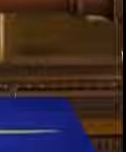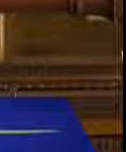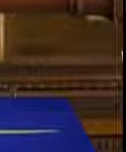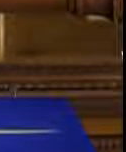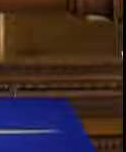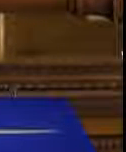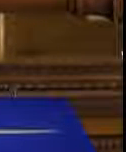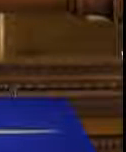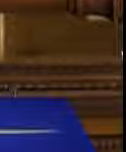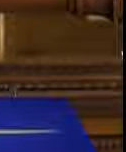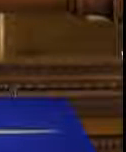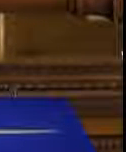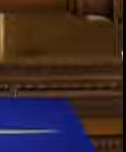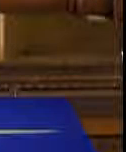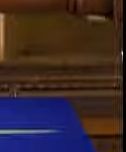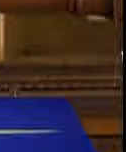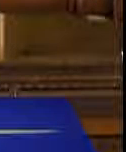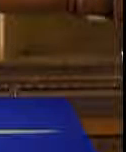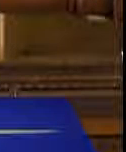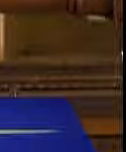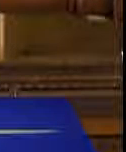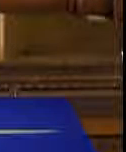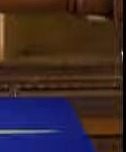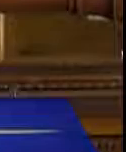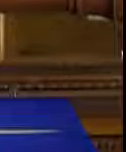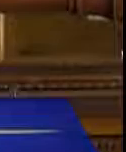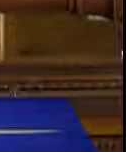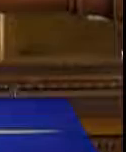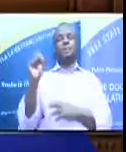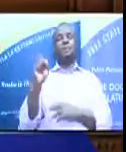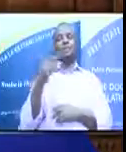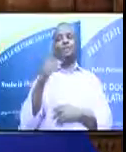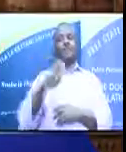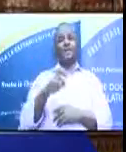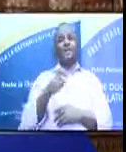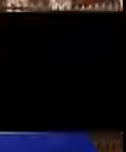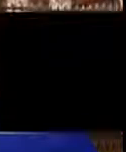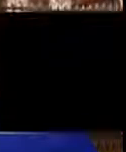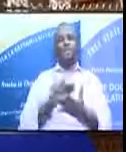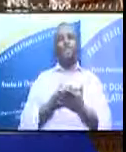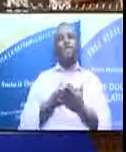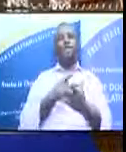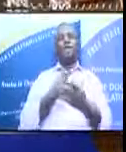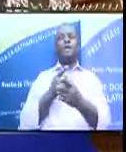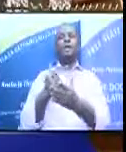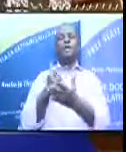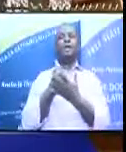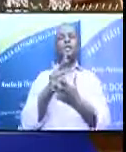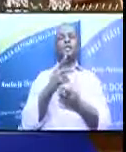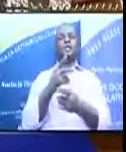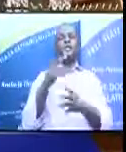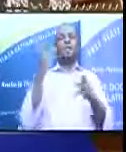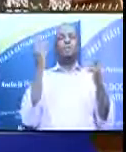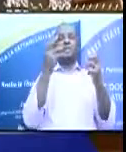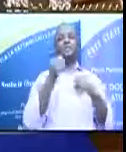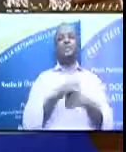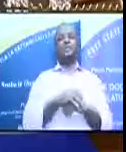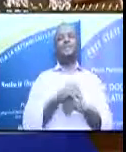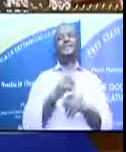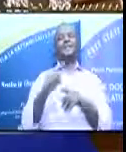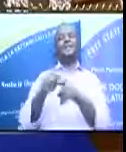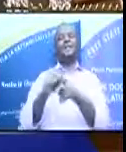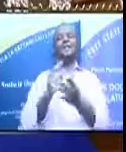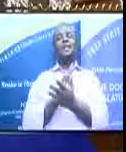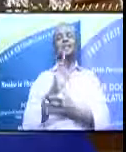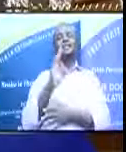cadre with the qualification of BLS, because we need them to manage our ambulances. Training of 13